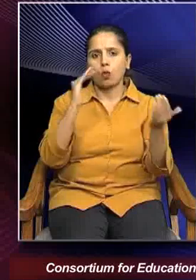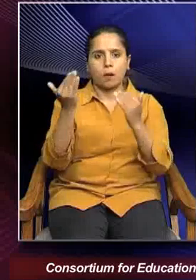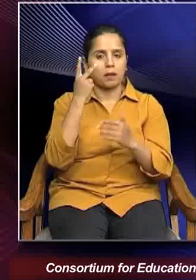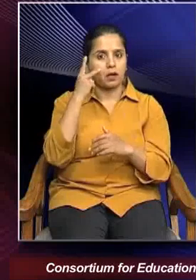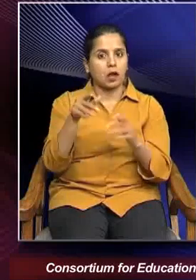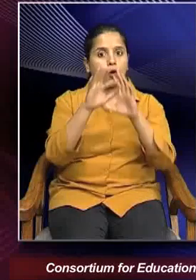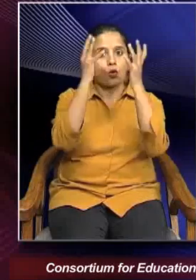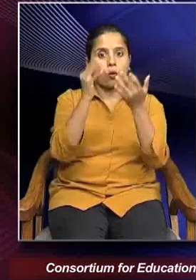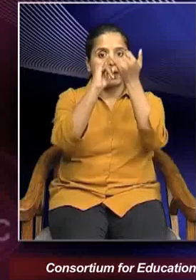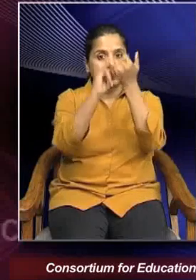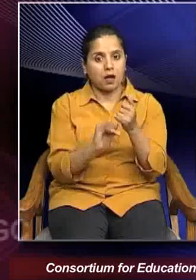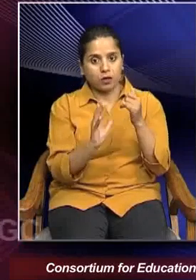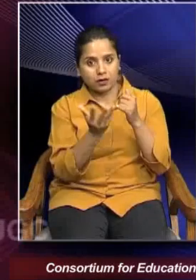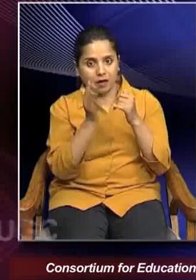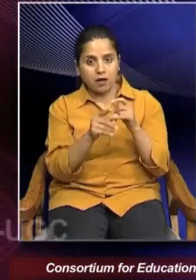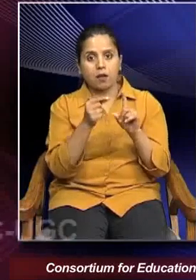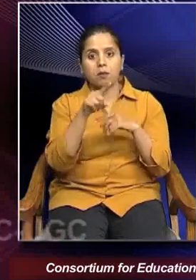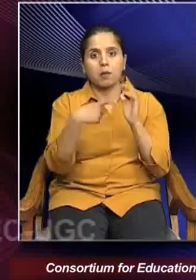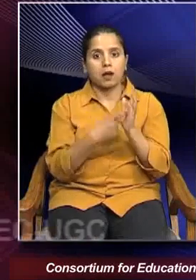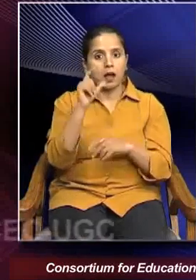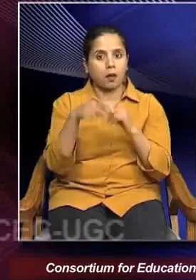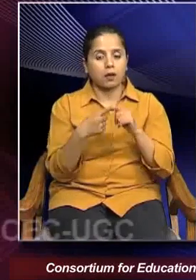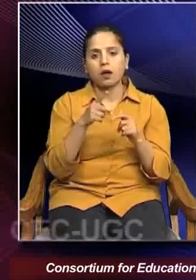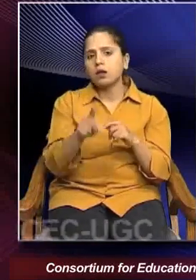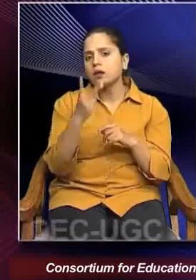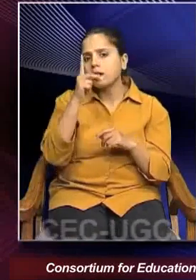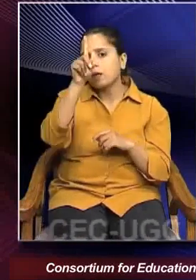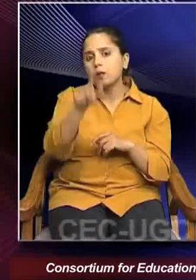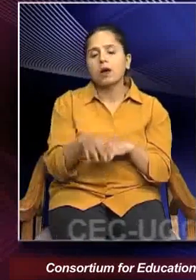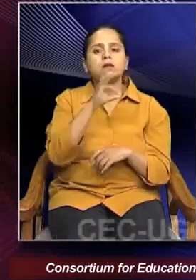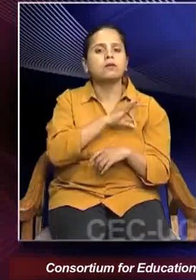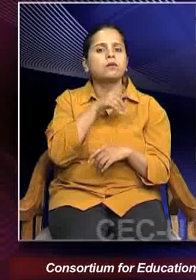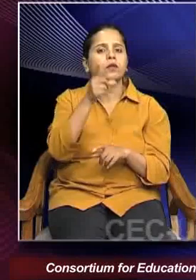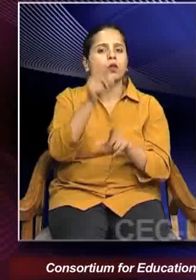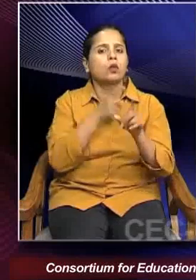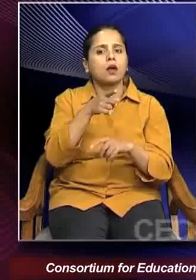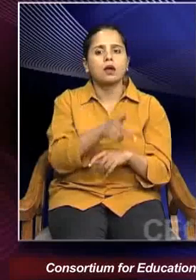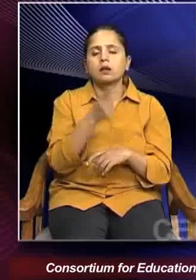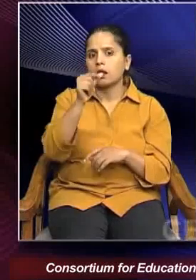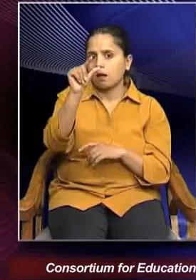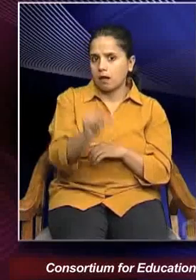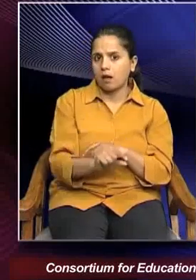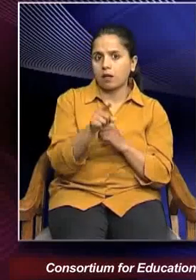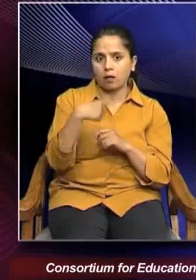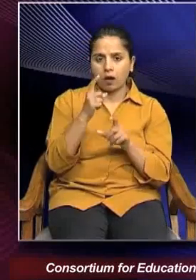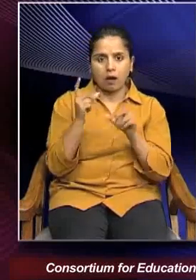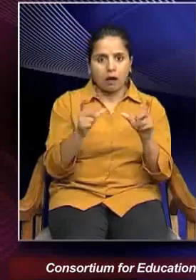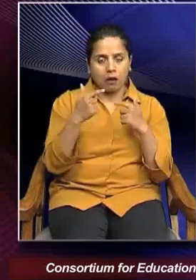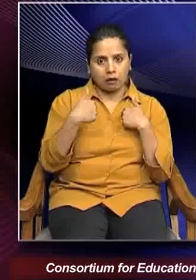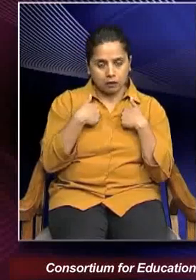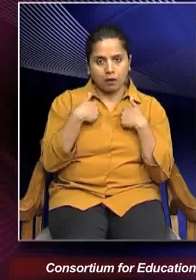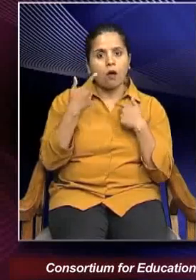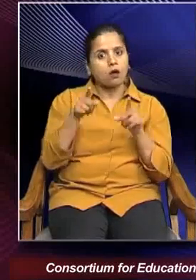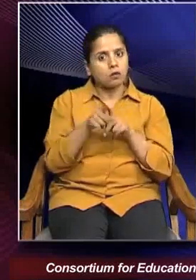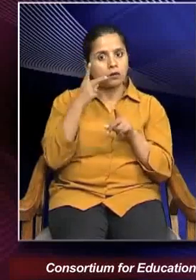in the global south where per capita income is less, so they have relatively lower resources to not only take care of themselves, but whenever we have